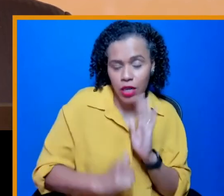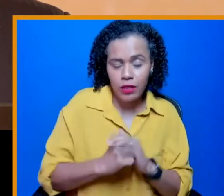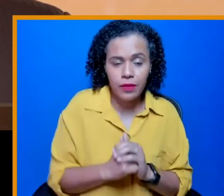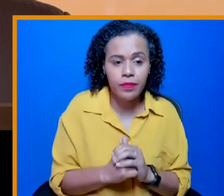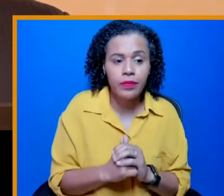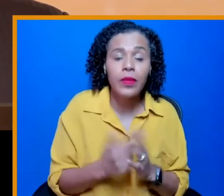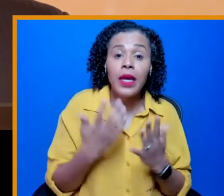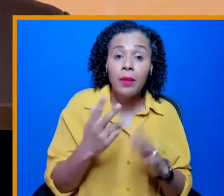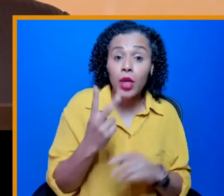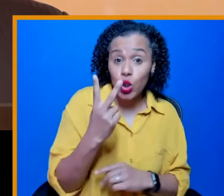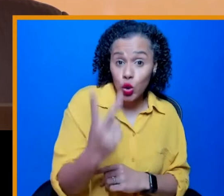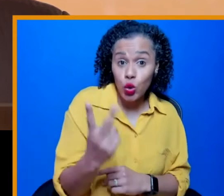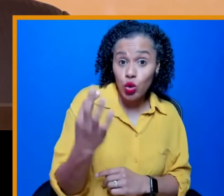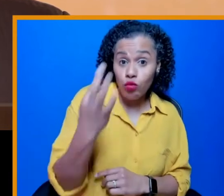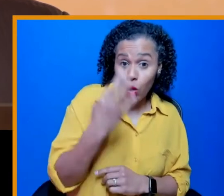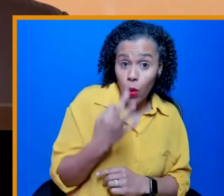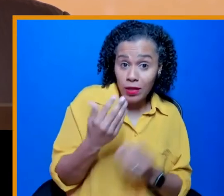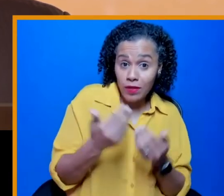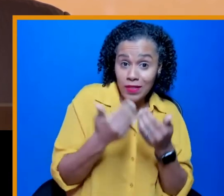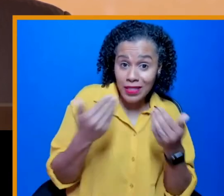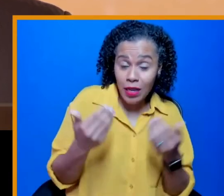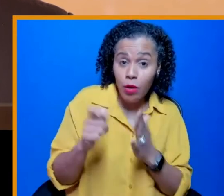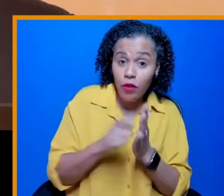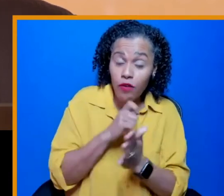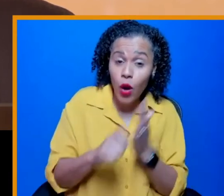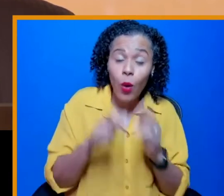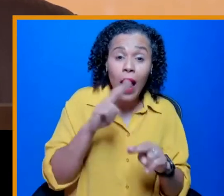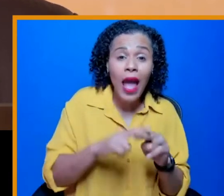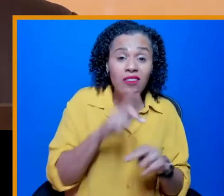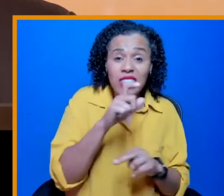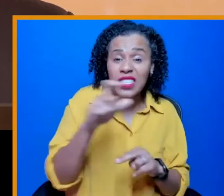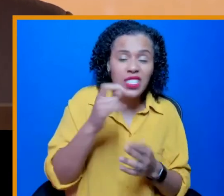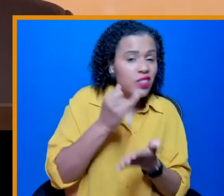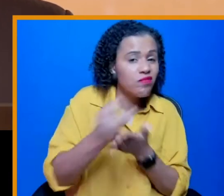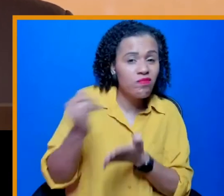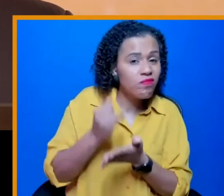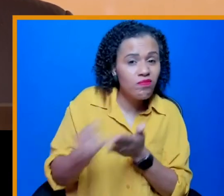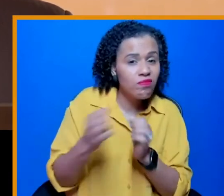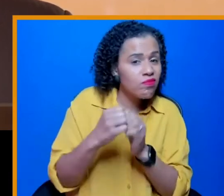two requests for separate votes, but the FCC has decided against those.